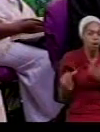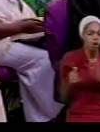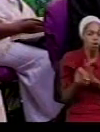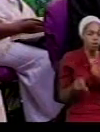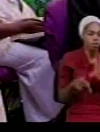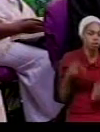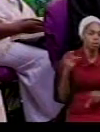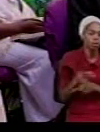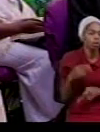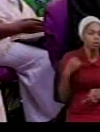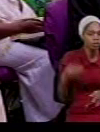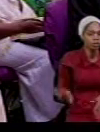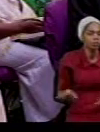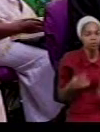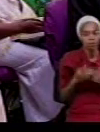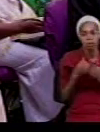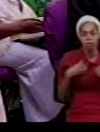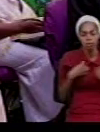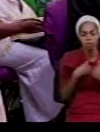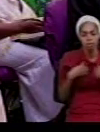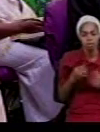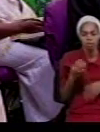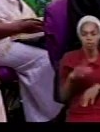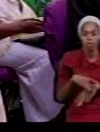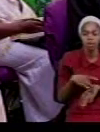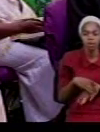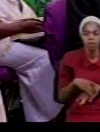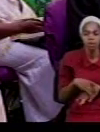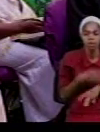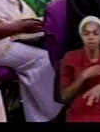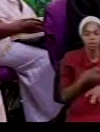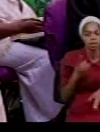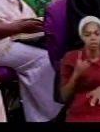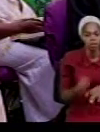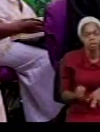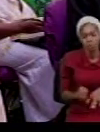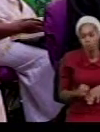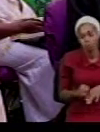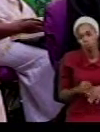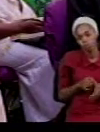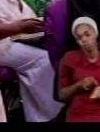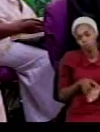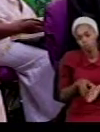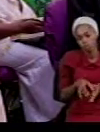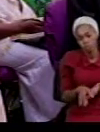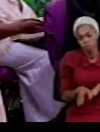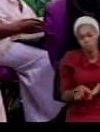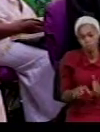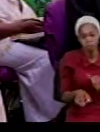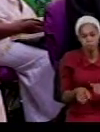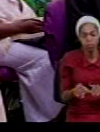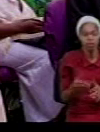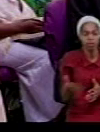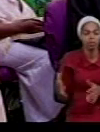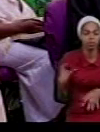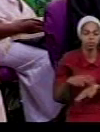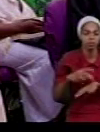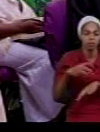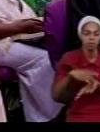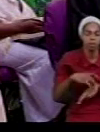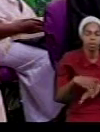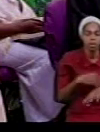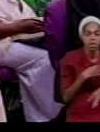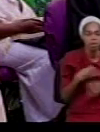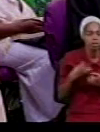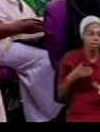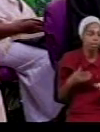beasts of the earth, and wild beasts, and the creeping things and fowls of the air. And there came a